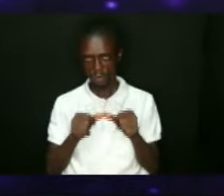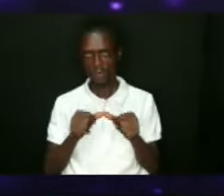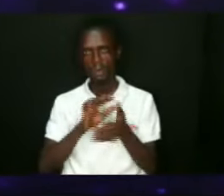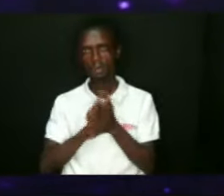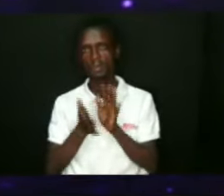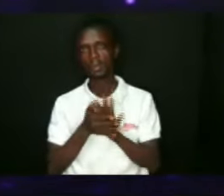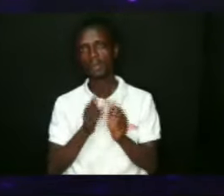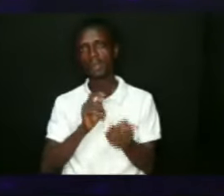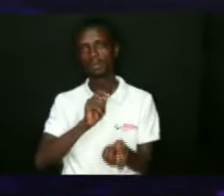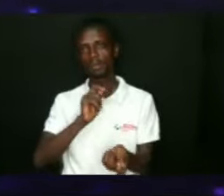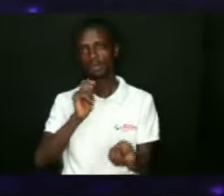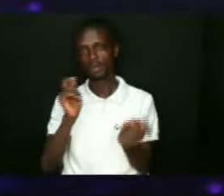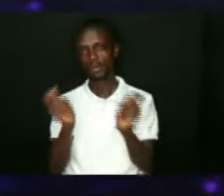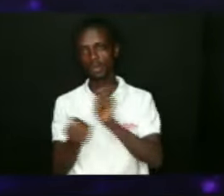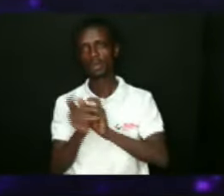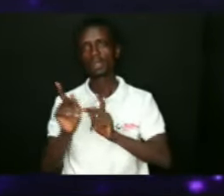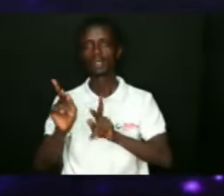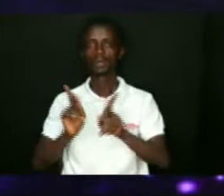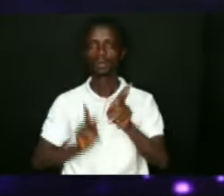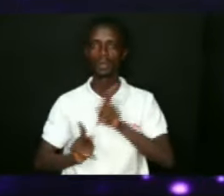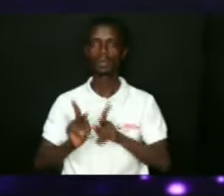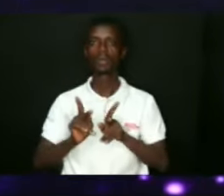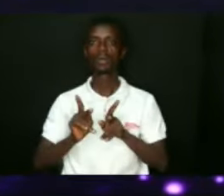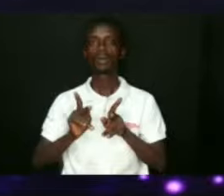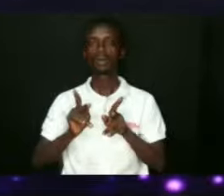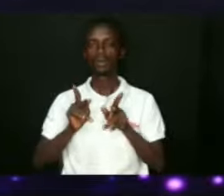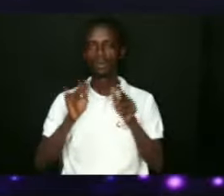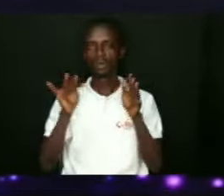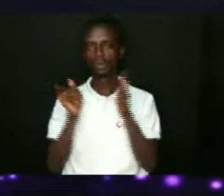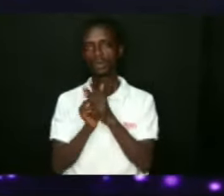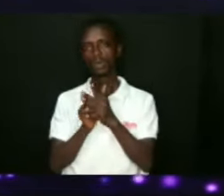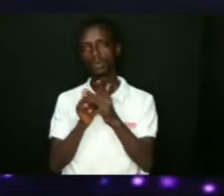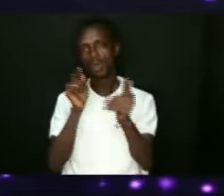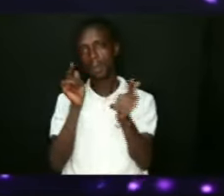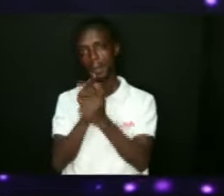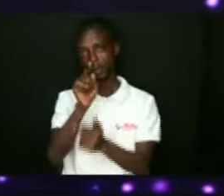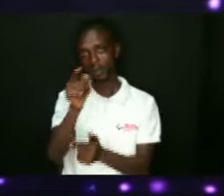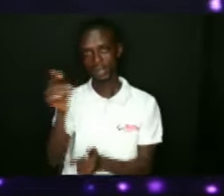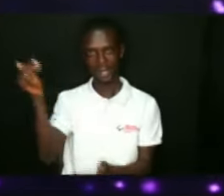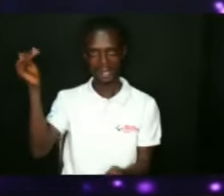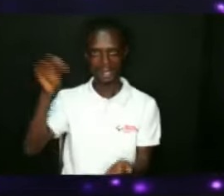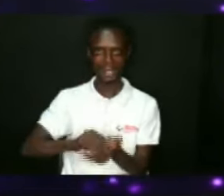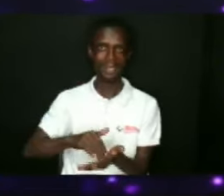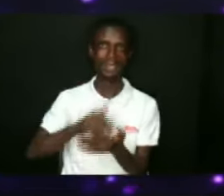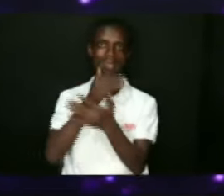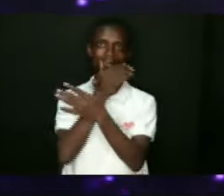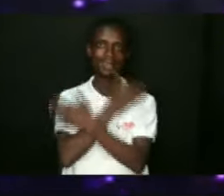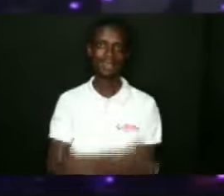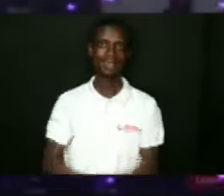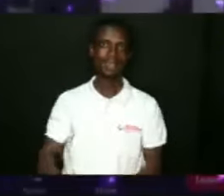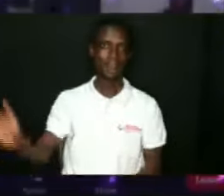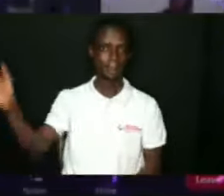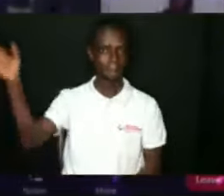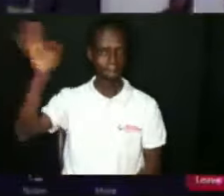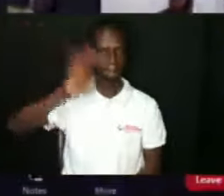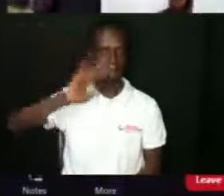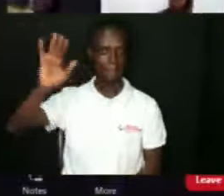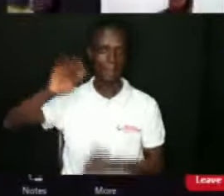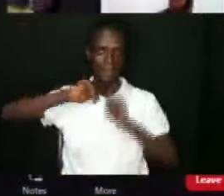indeed transformation agents. We will hope to see you, God willing, on Sunday. God bless you.